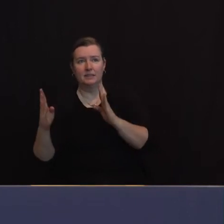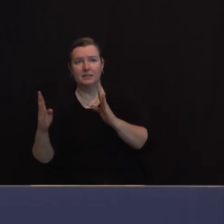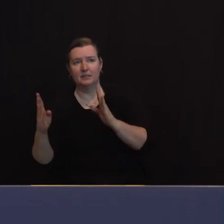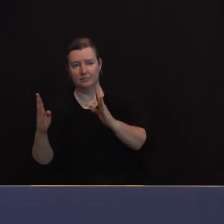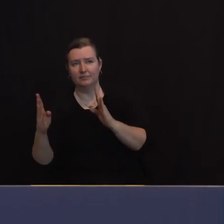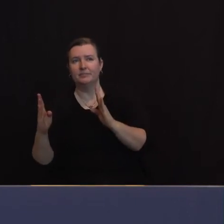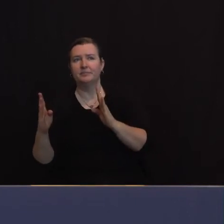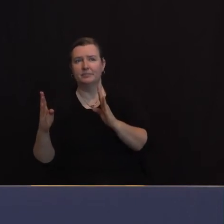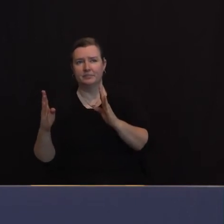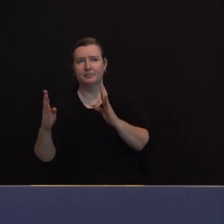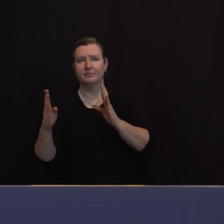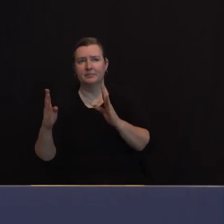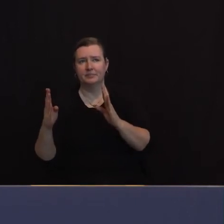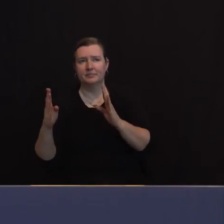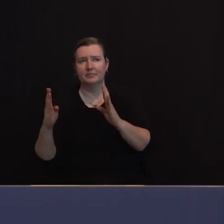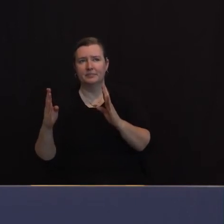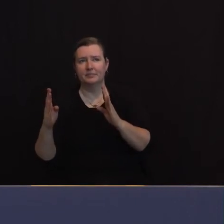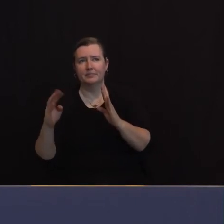for instance.